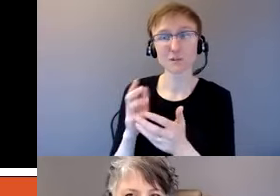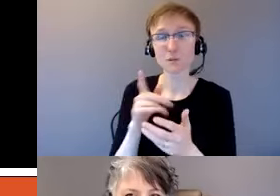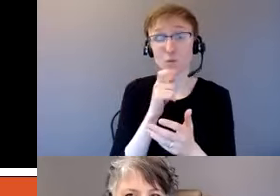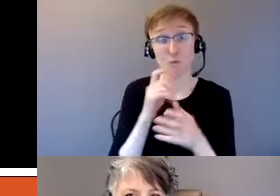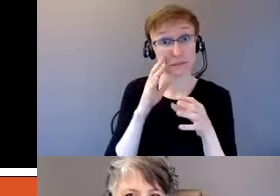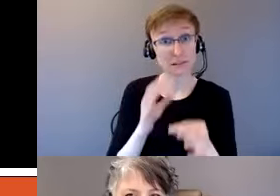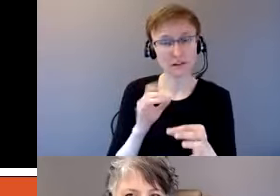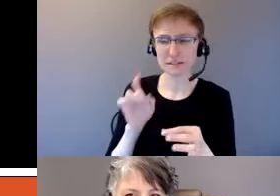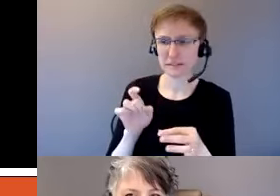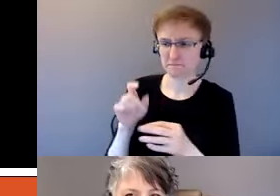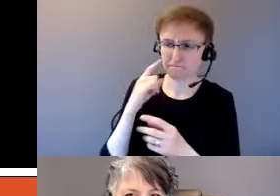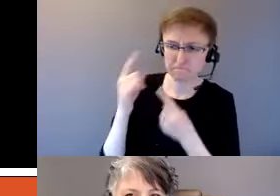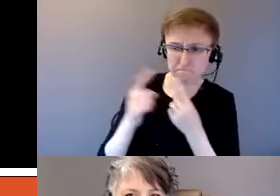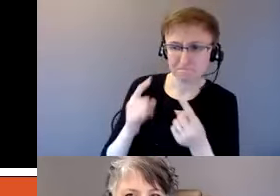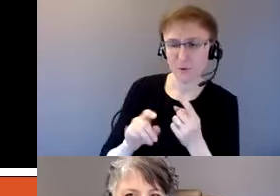So